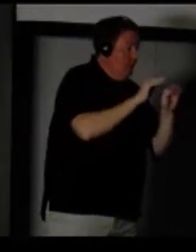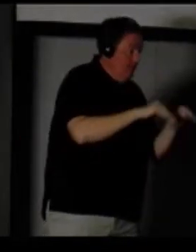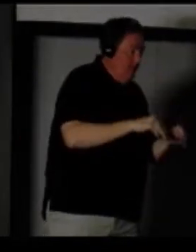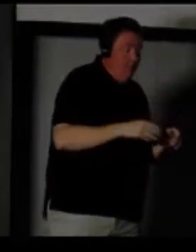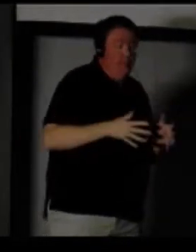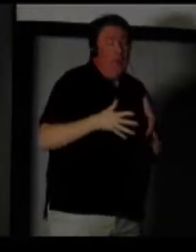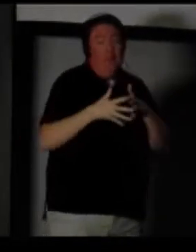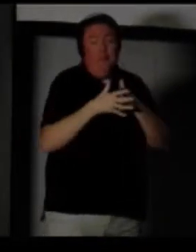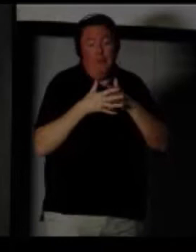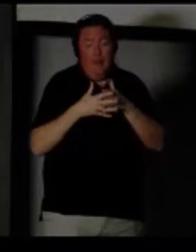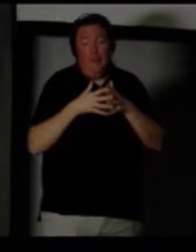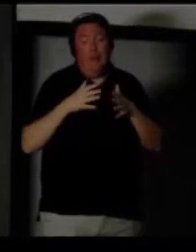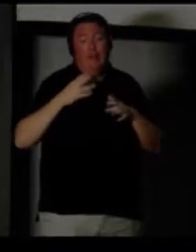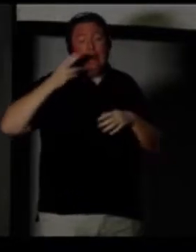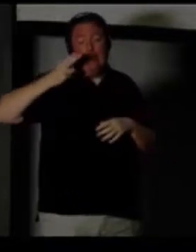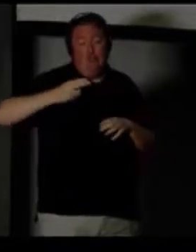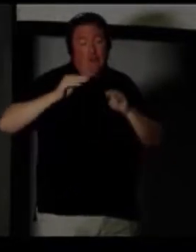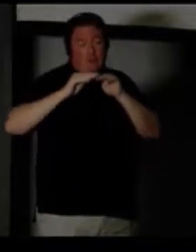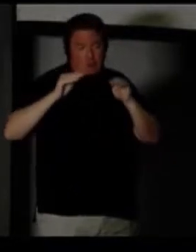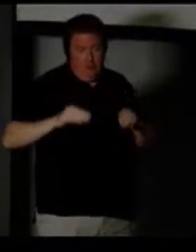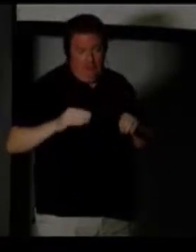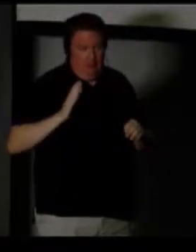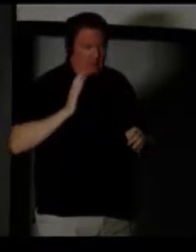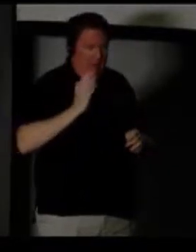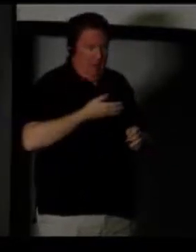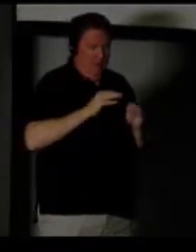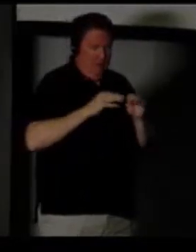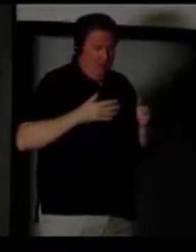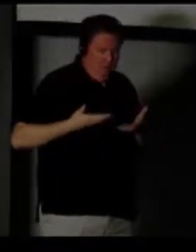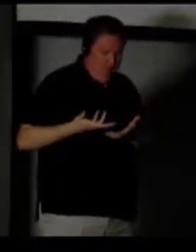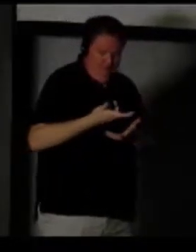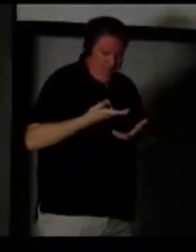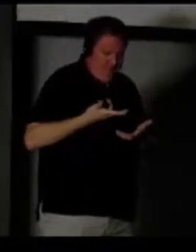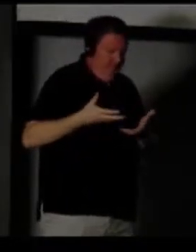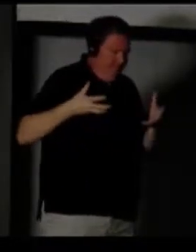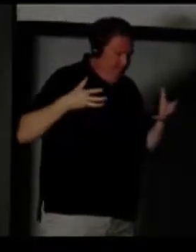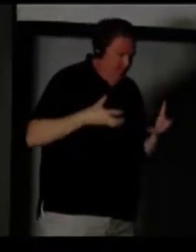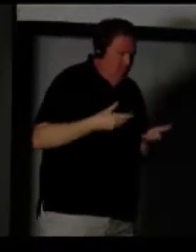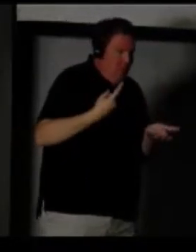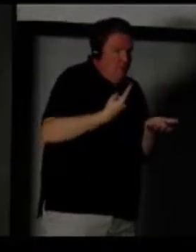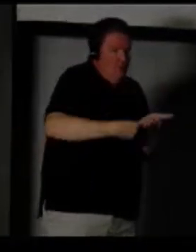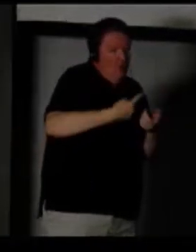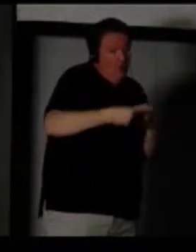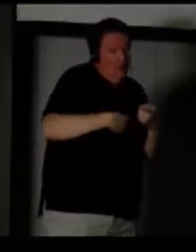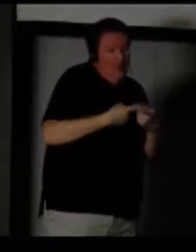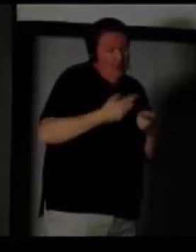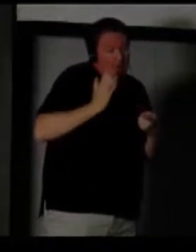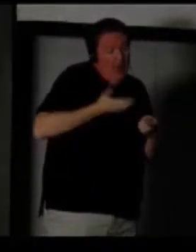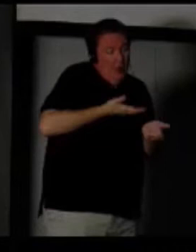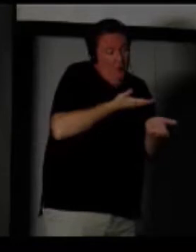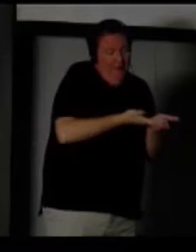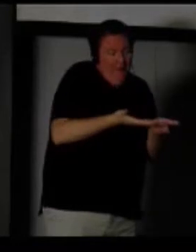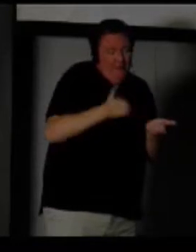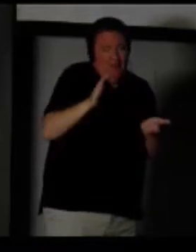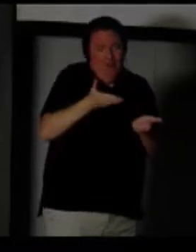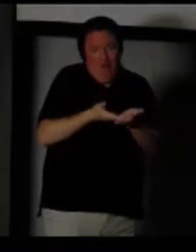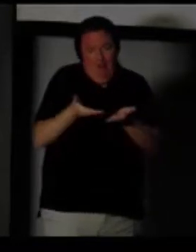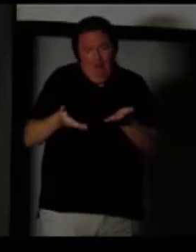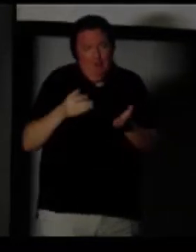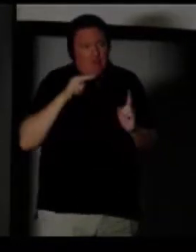where curators talk about similar items from their collections, respective collections, from the perspective of their own